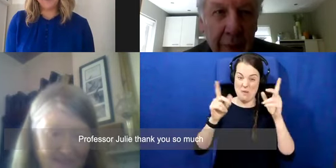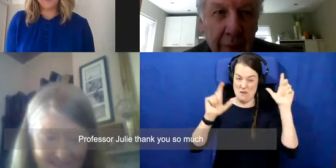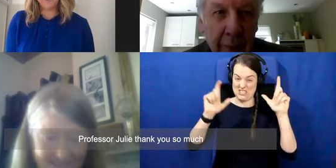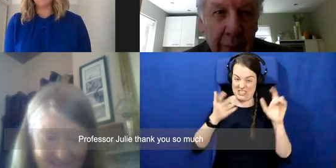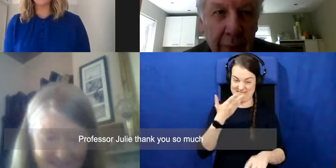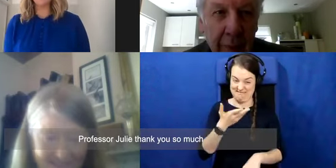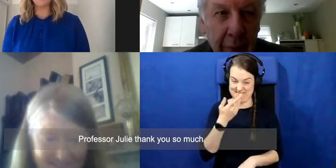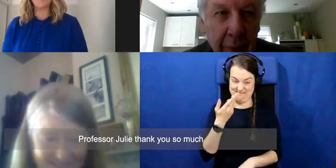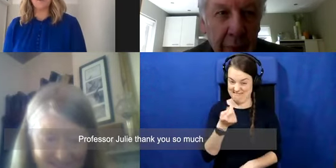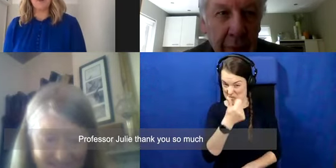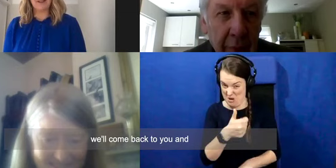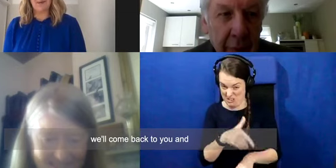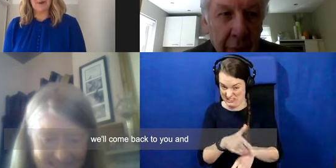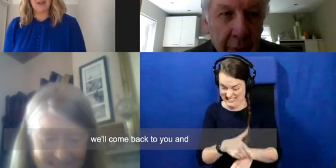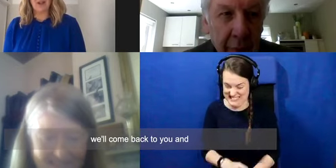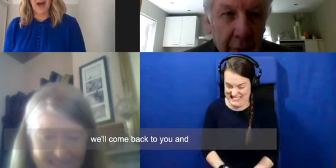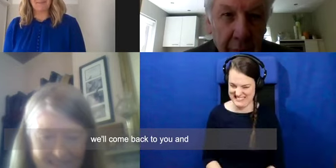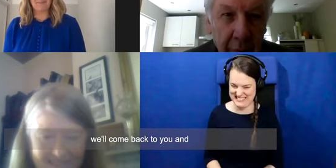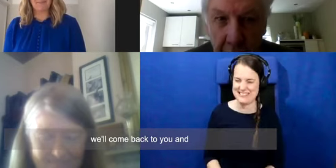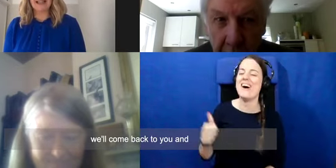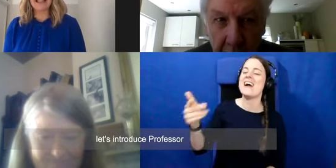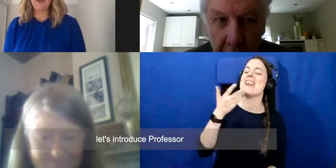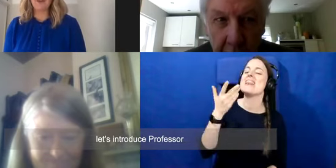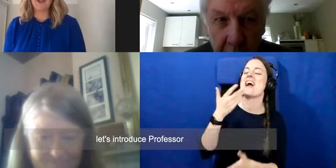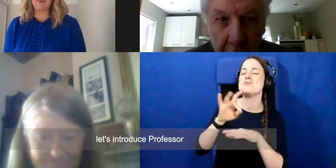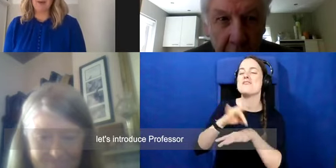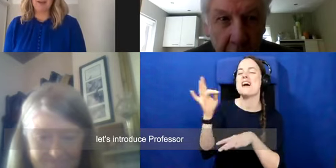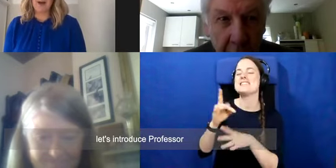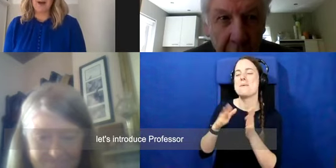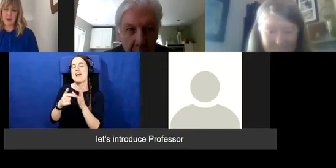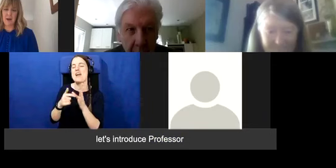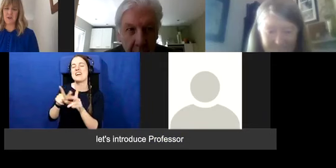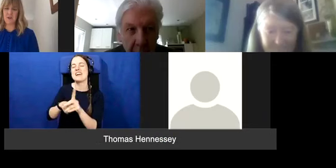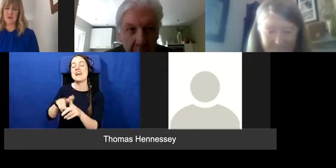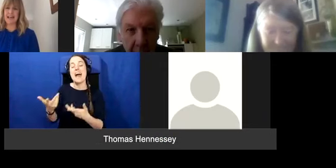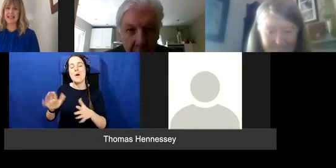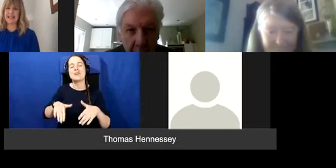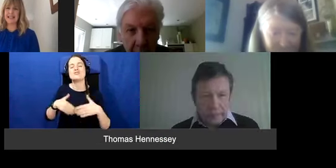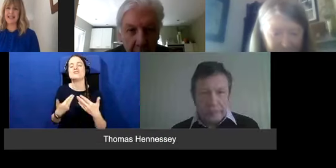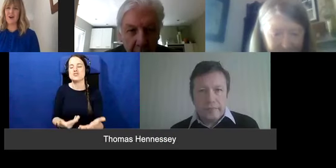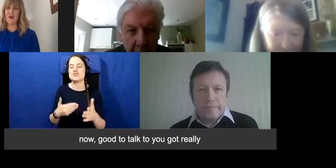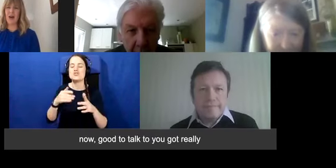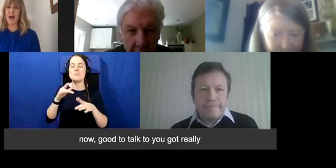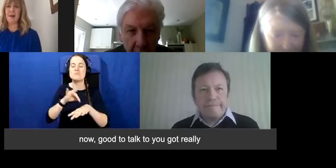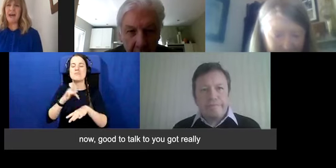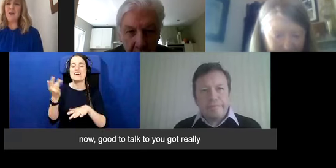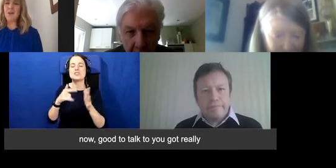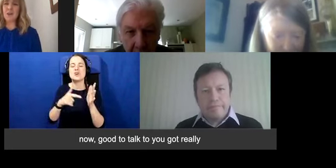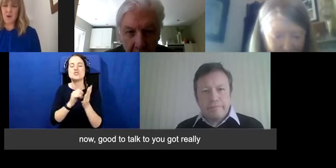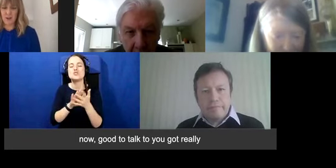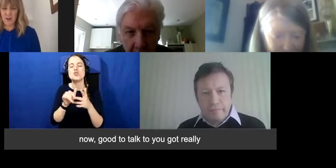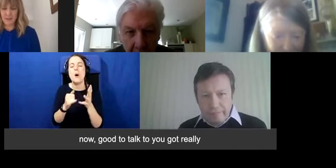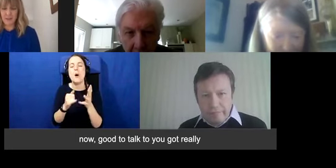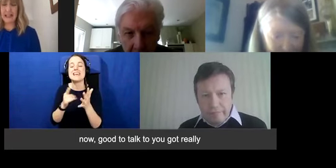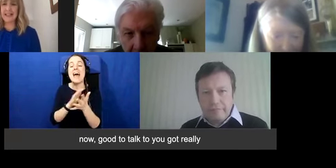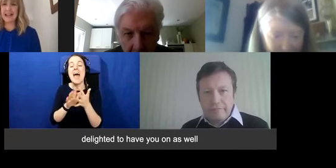Professor Dilley, thank you so much. We'll come back to you. Let's introduce Professor, Professor Thomas Hennessey now. Good to talk